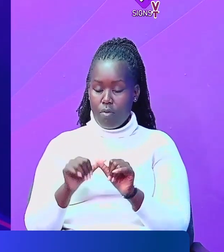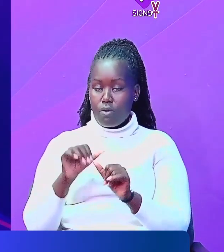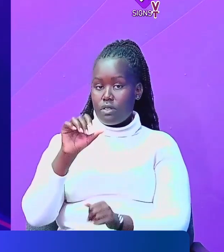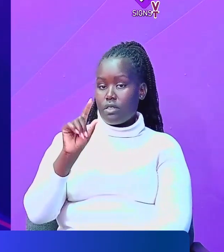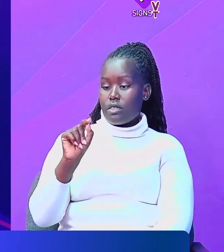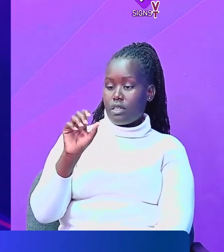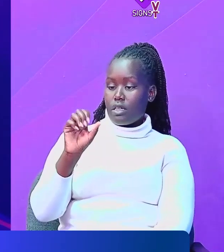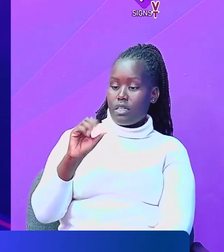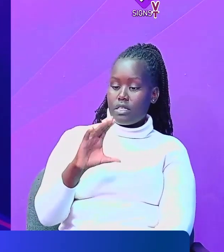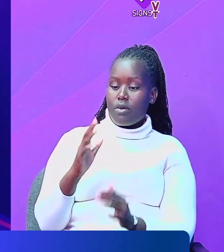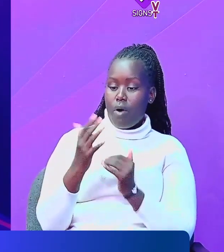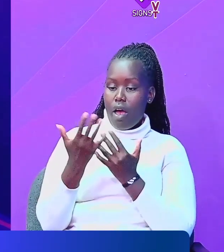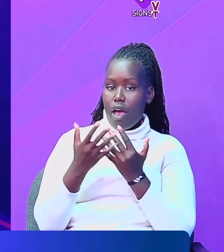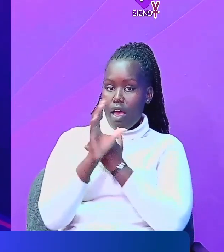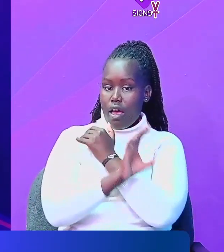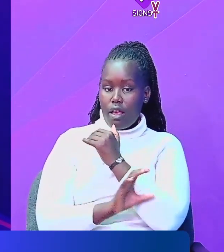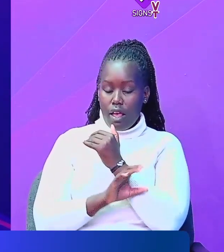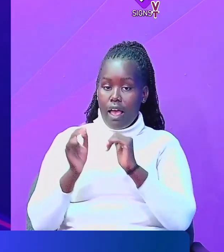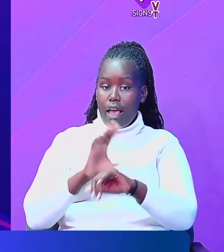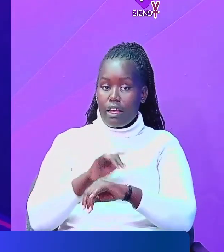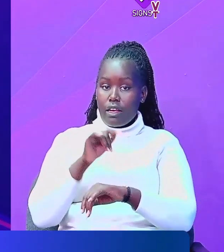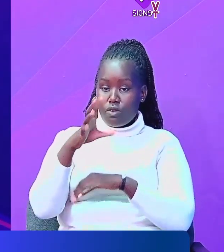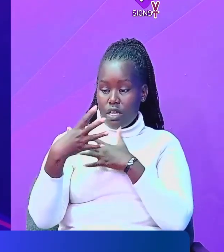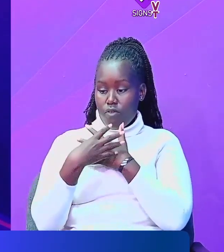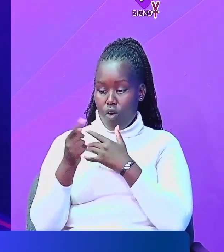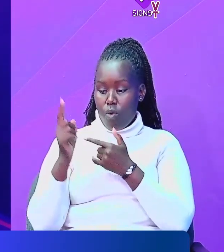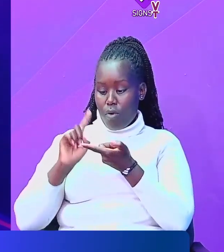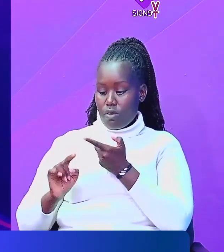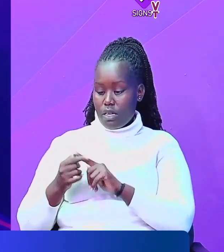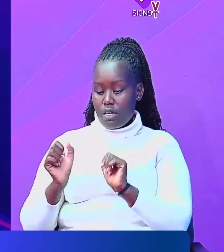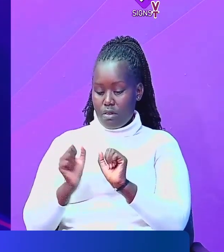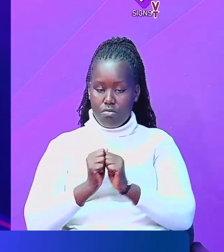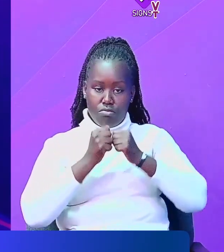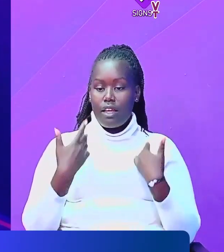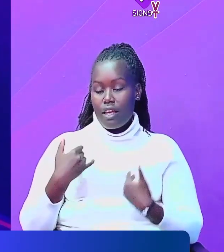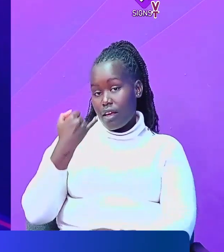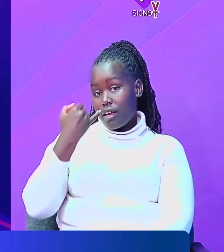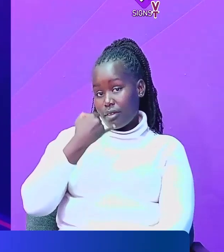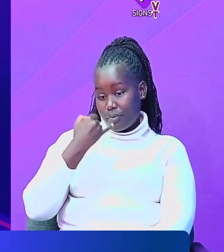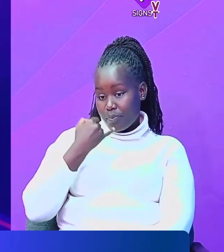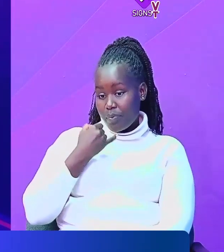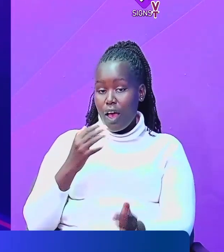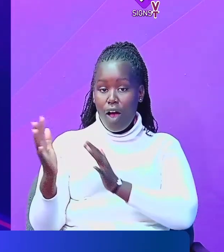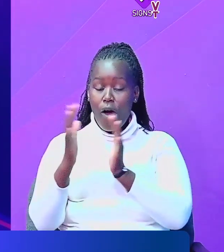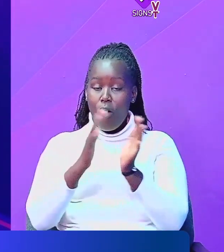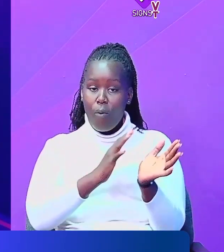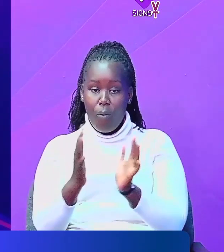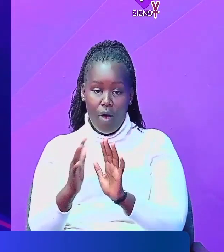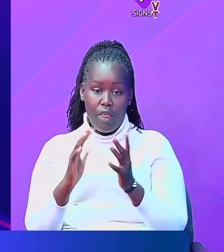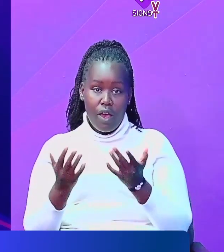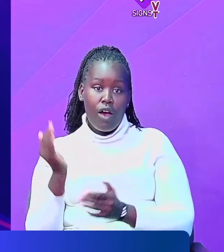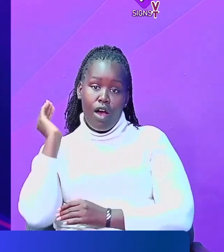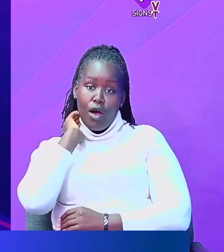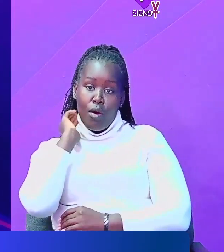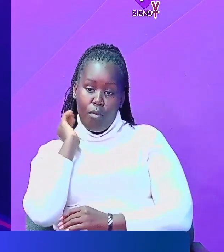teaching service in the country. So grab yourself a copy of the Standard to get to read about that in extension. This is the weather as in Murang'a. It is